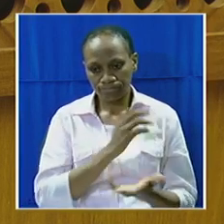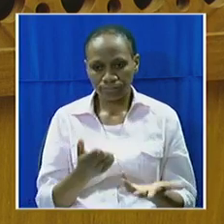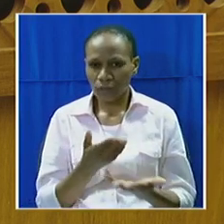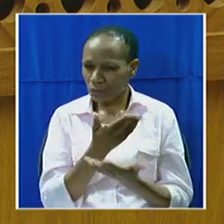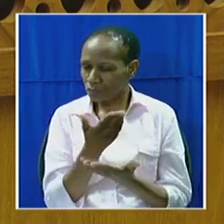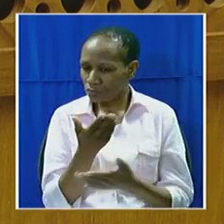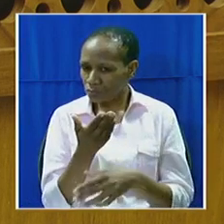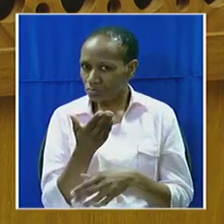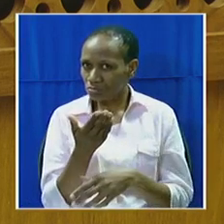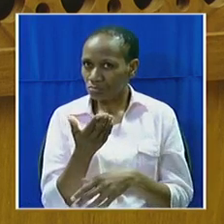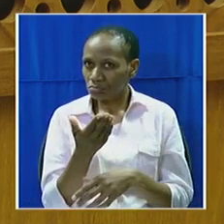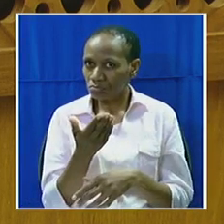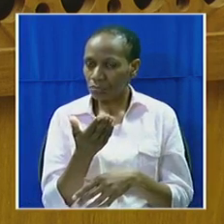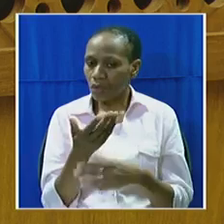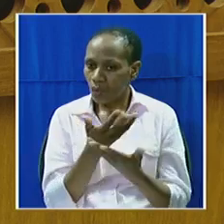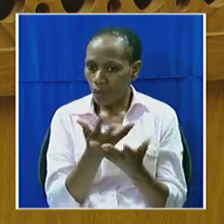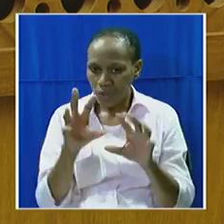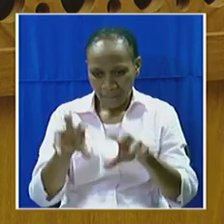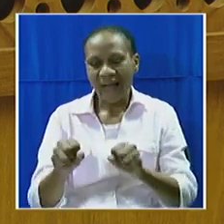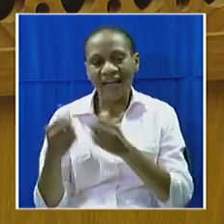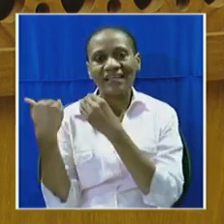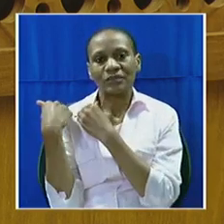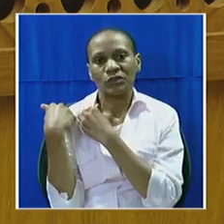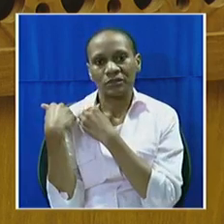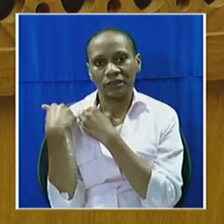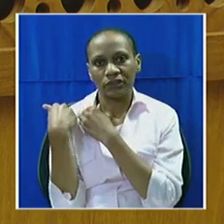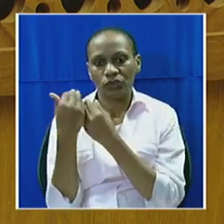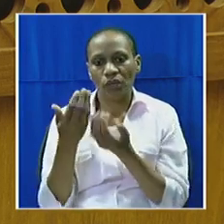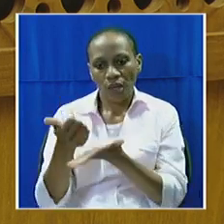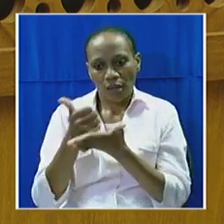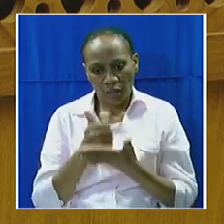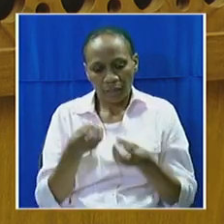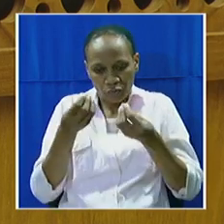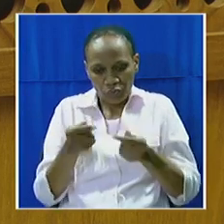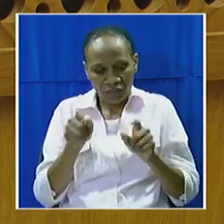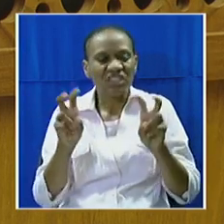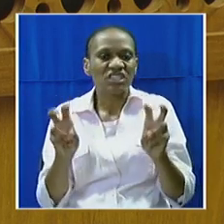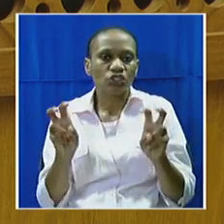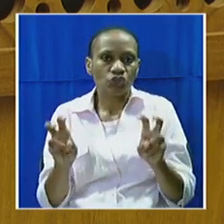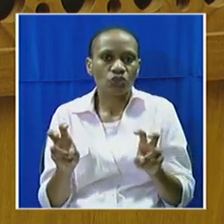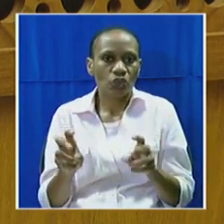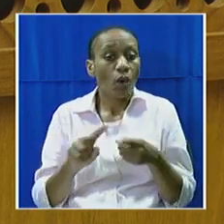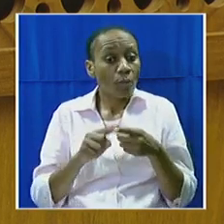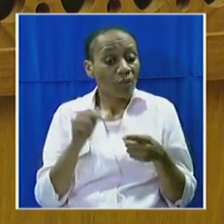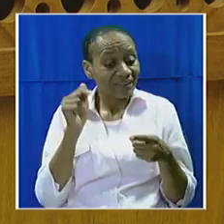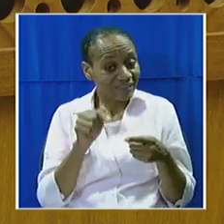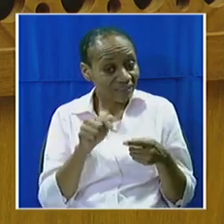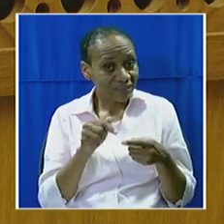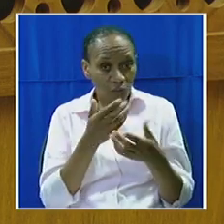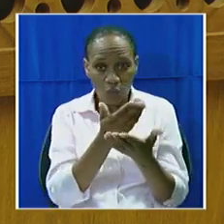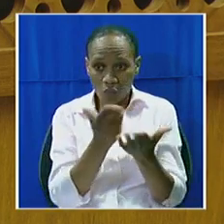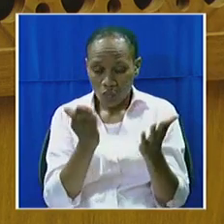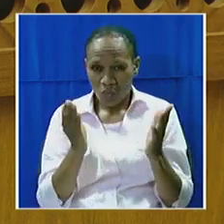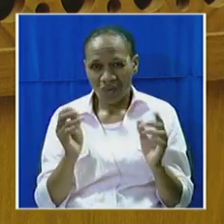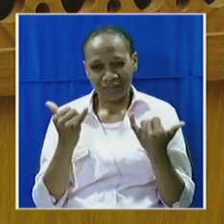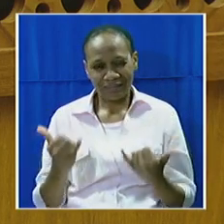deal of, a great sense of responsibility in dealing with this matter. It is the one matter where we cannot afford